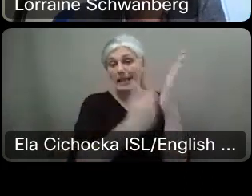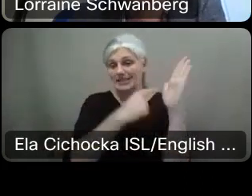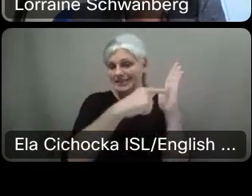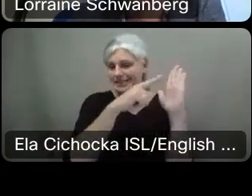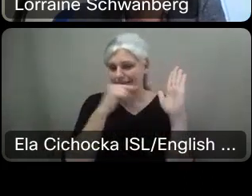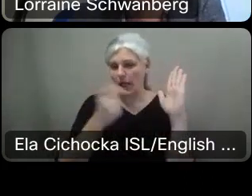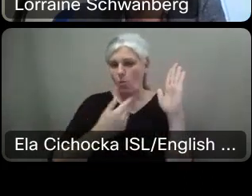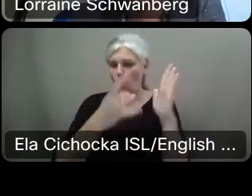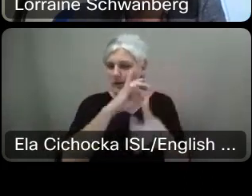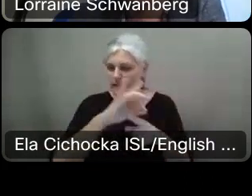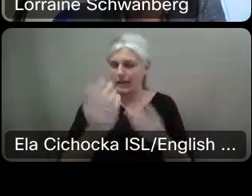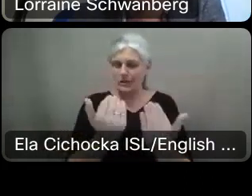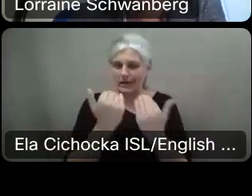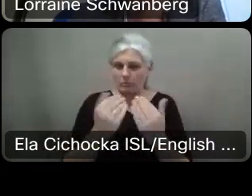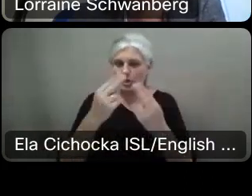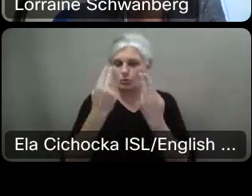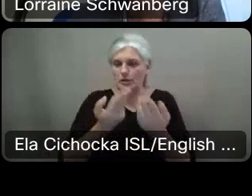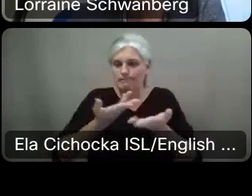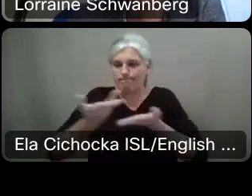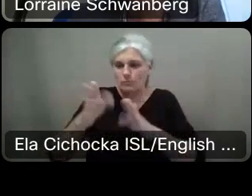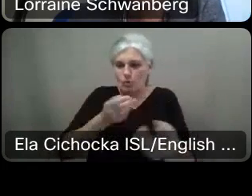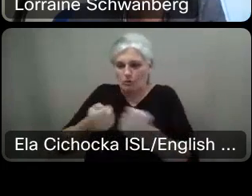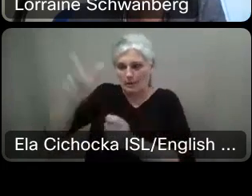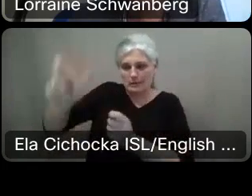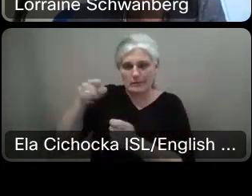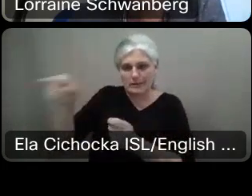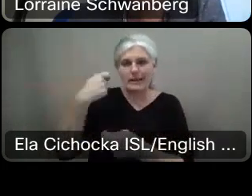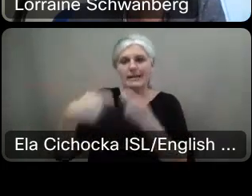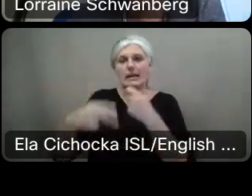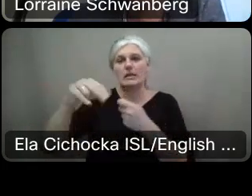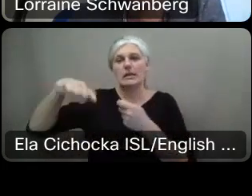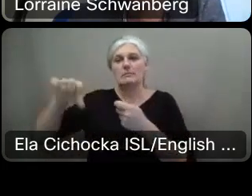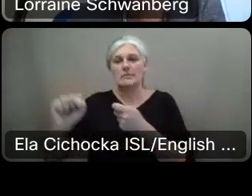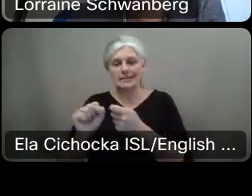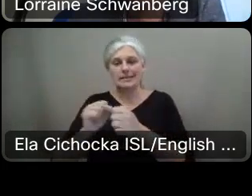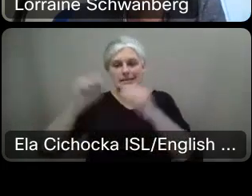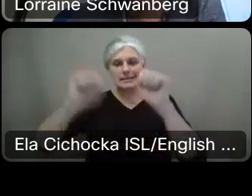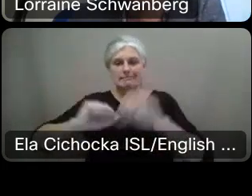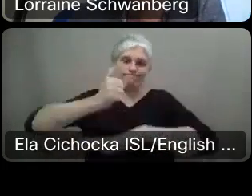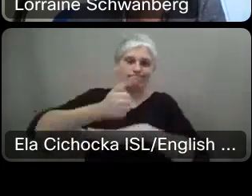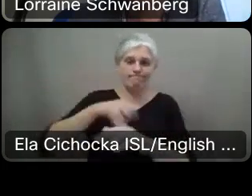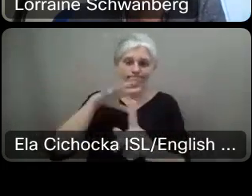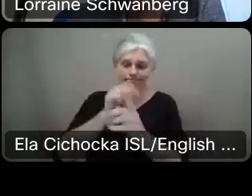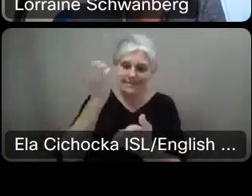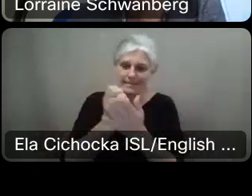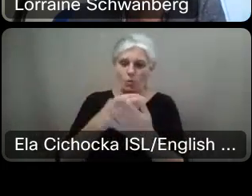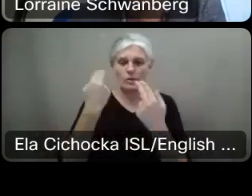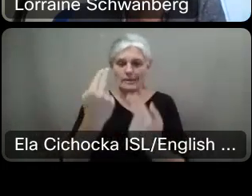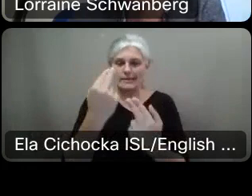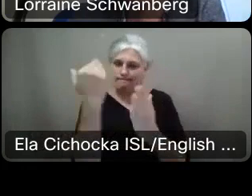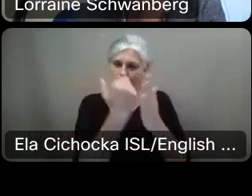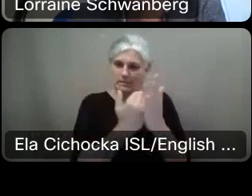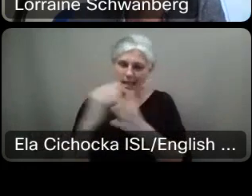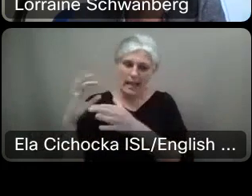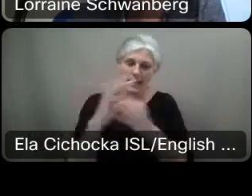to share with the regulator, and the NIM system is being built so that it captures exactly the requirements of the